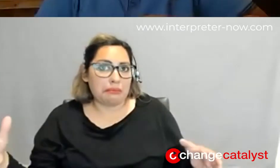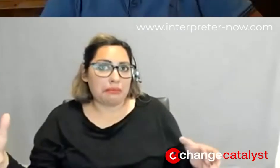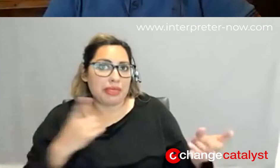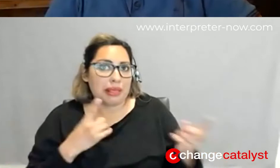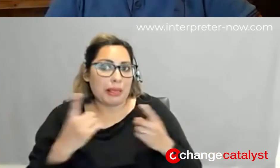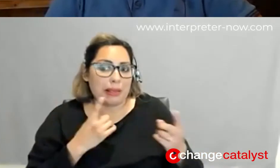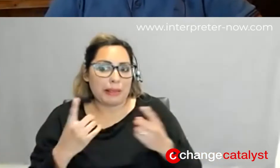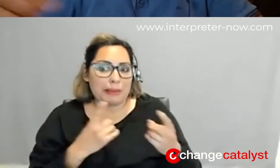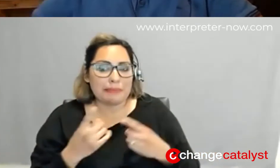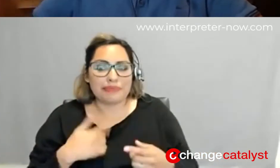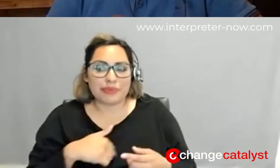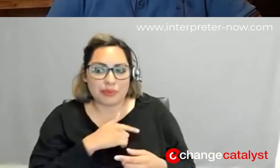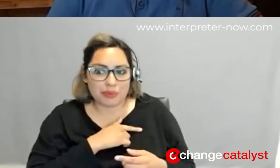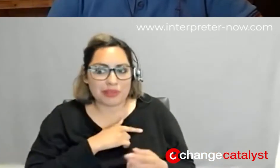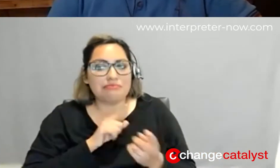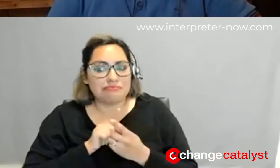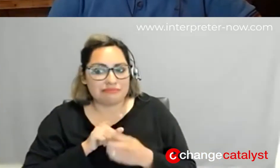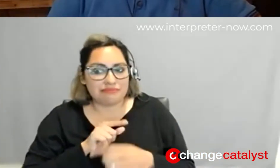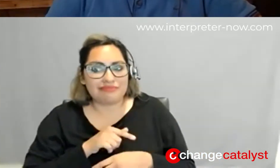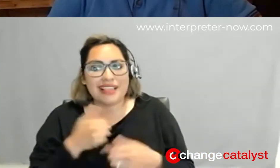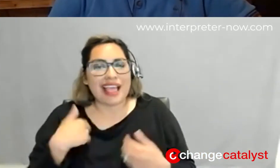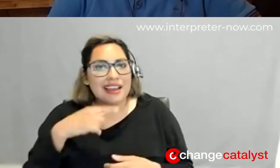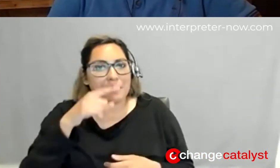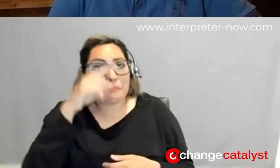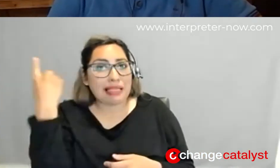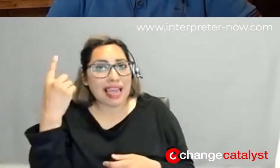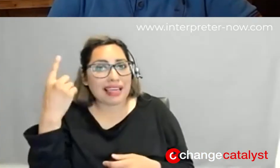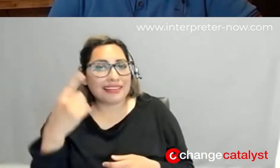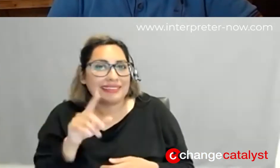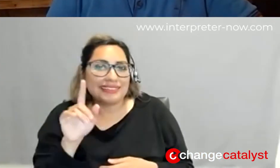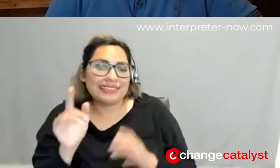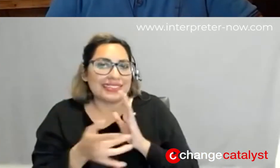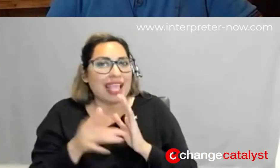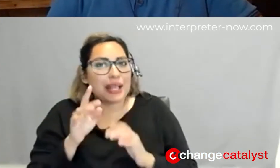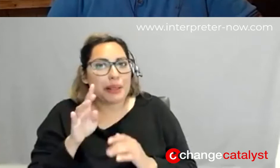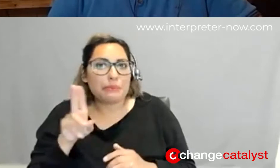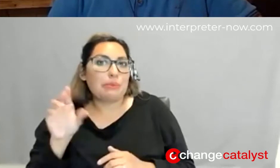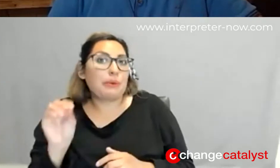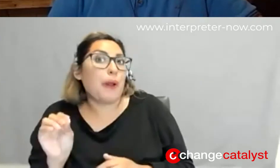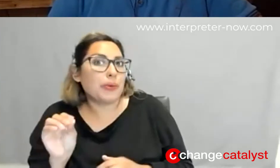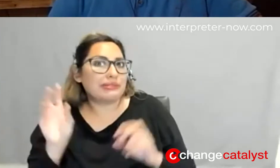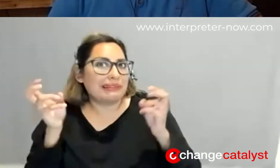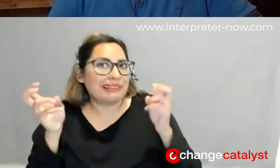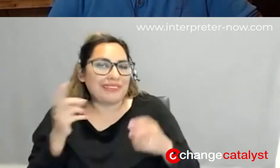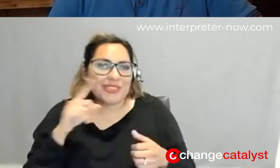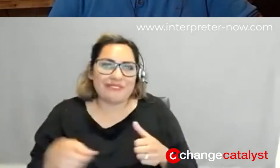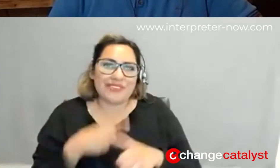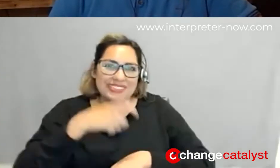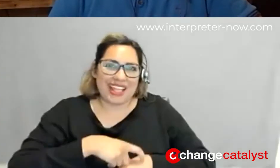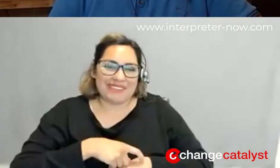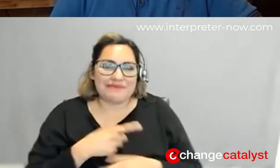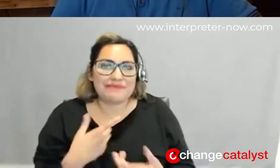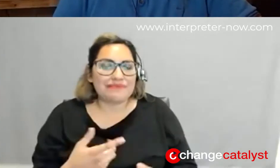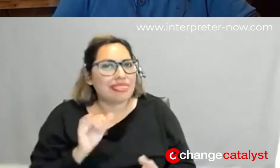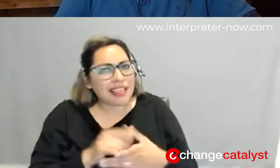I now have some Black tech bros for the first time in the company, right? And that's important for their growth, because I